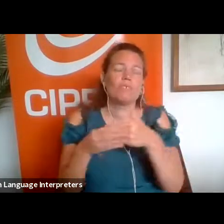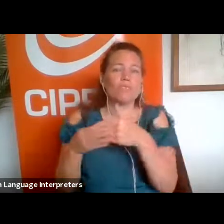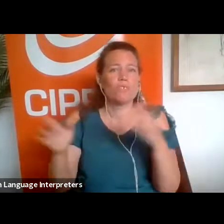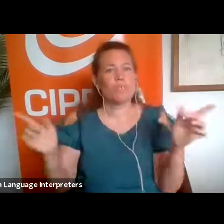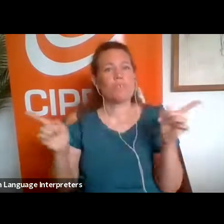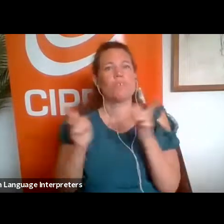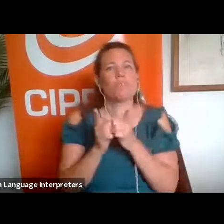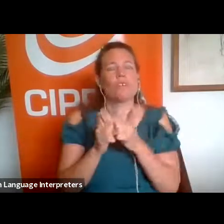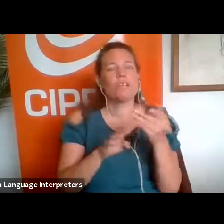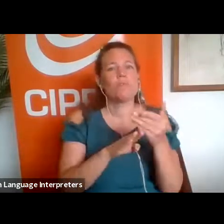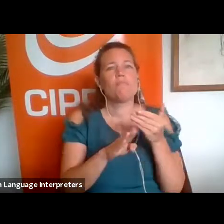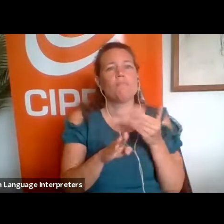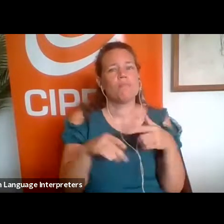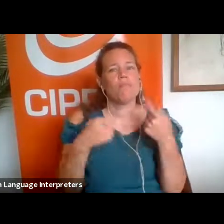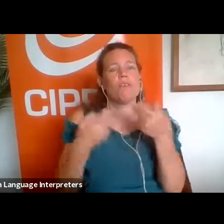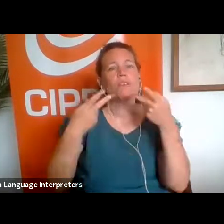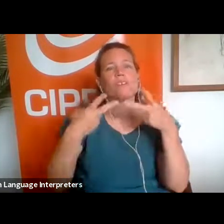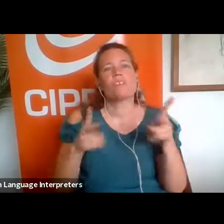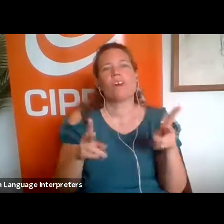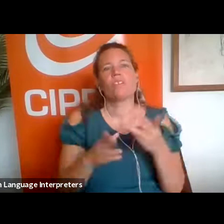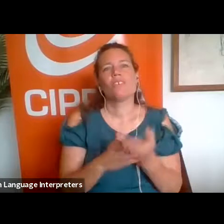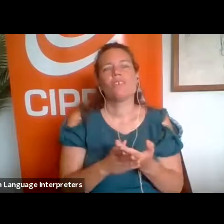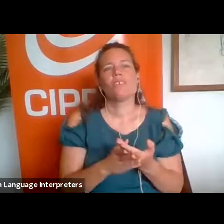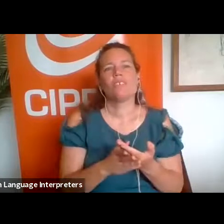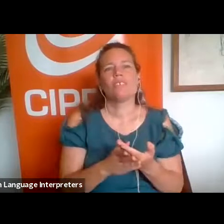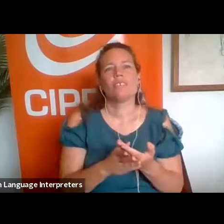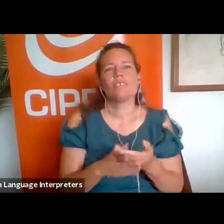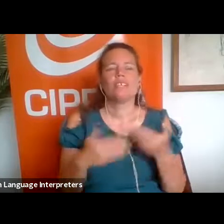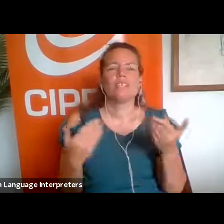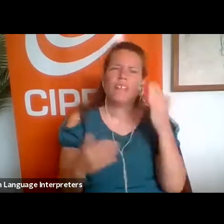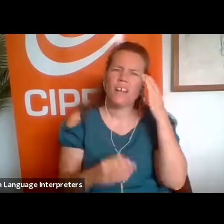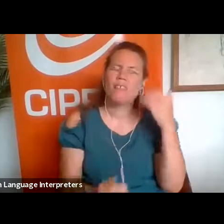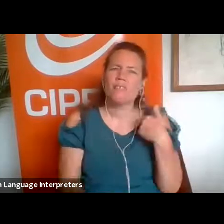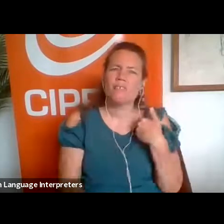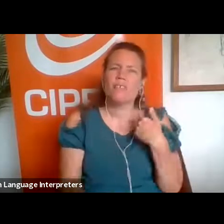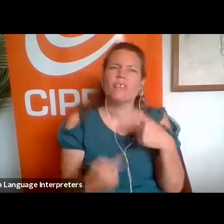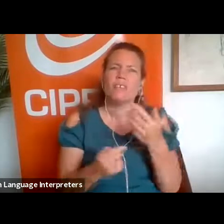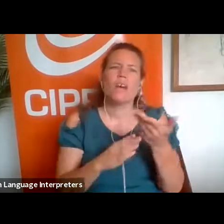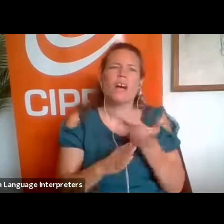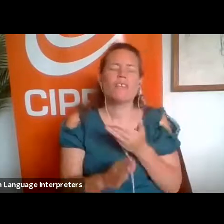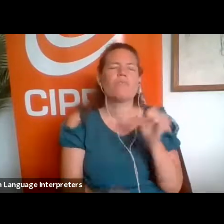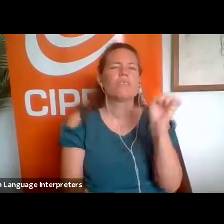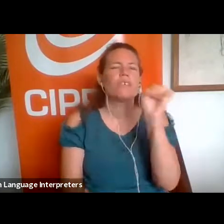before we start off. And I think we have Sandra,